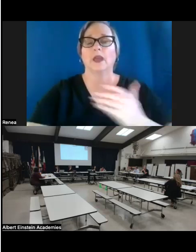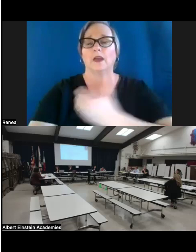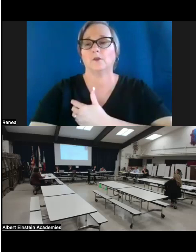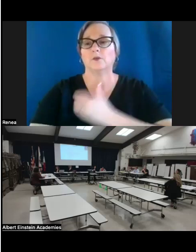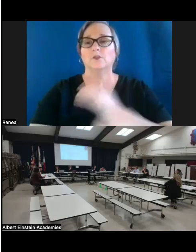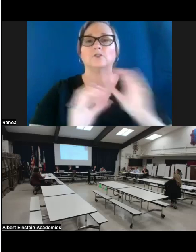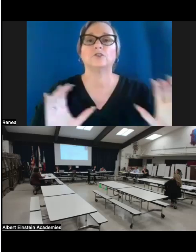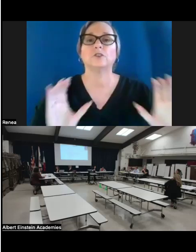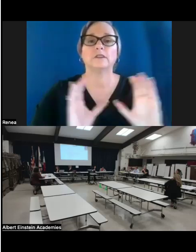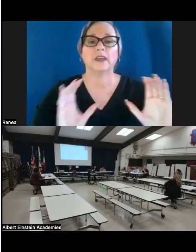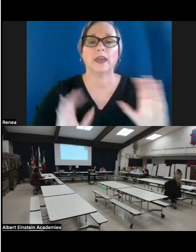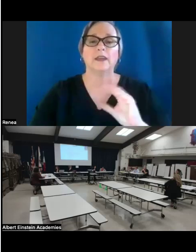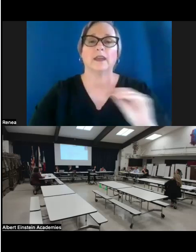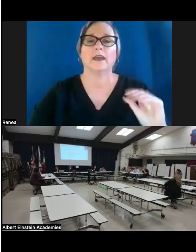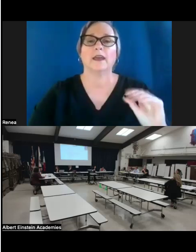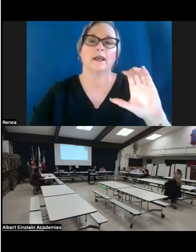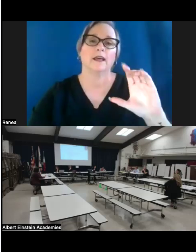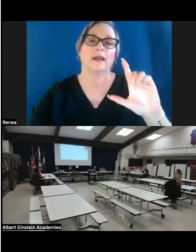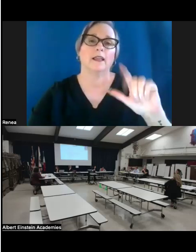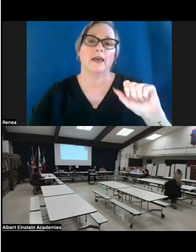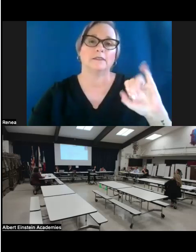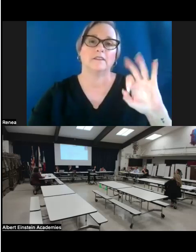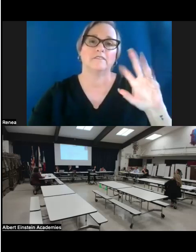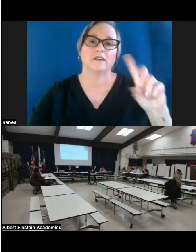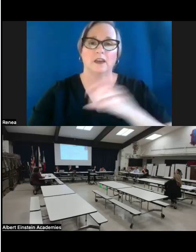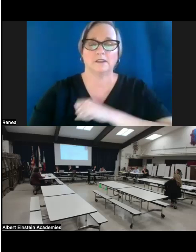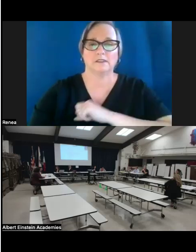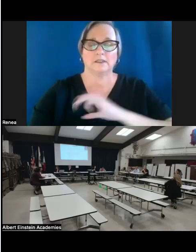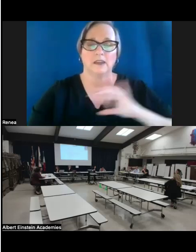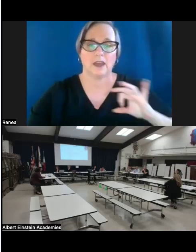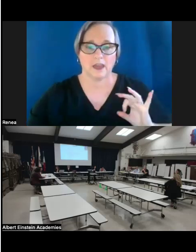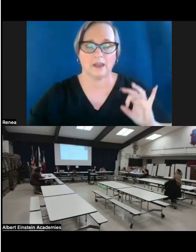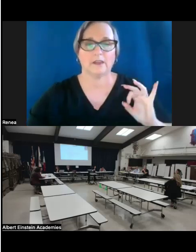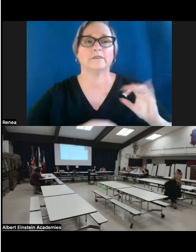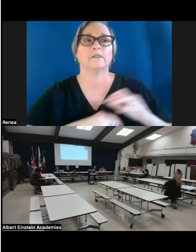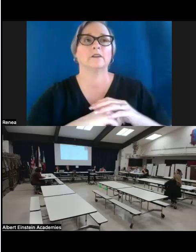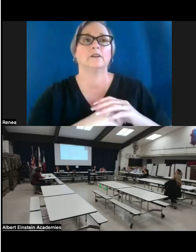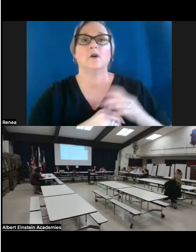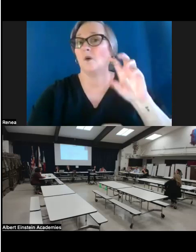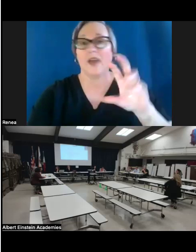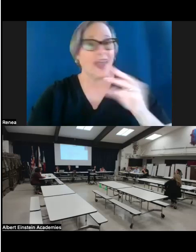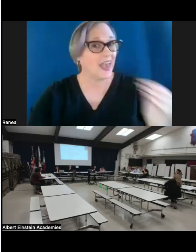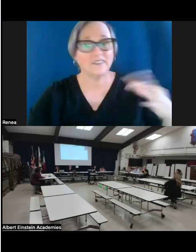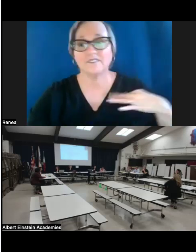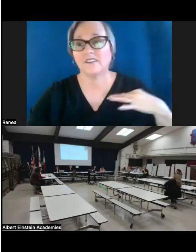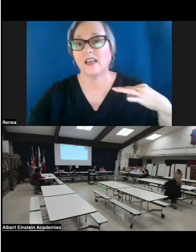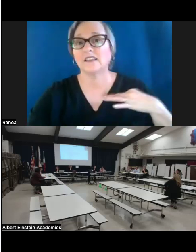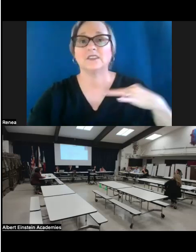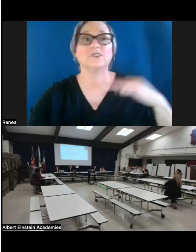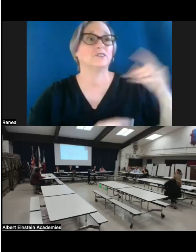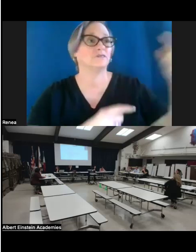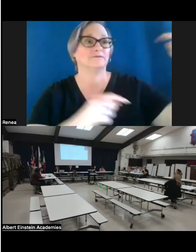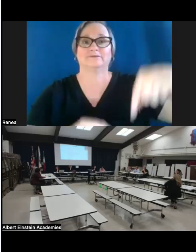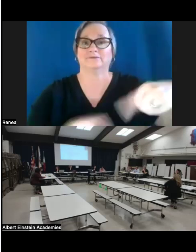and classified staff members who have been maybe voluntold or volunteered to be here. This